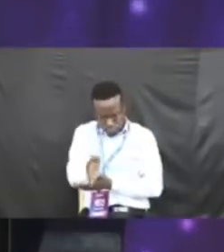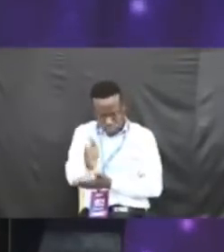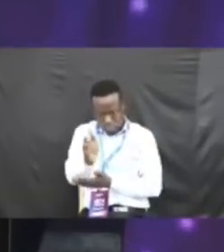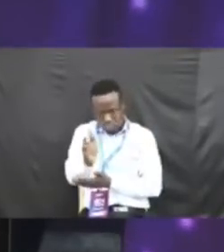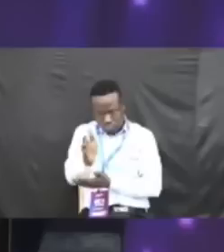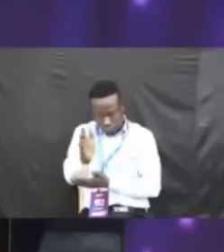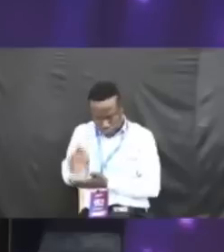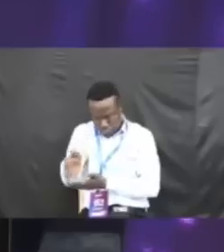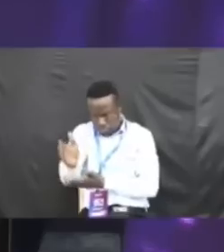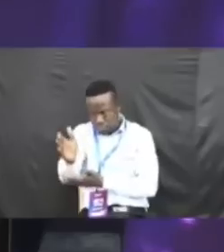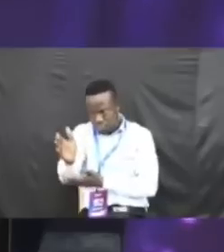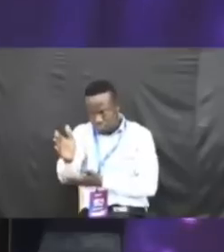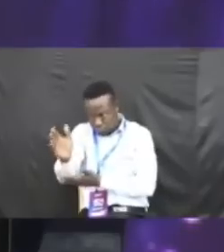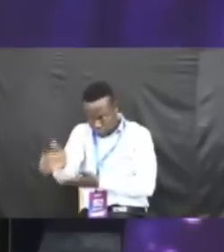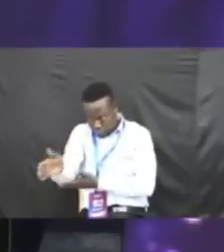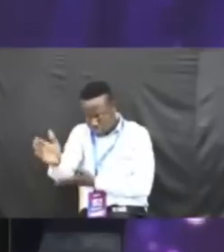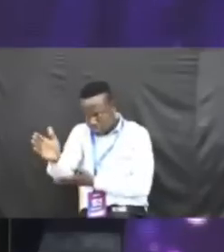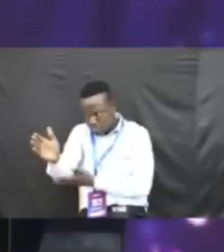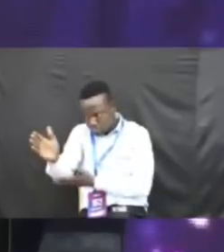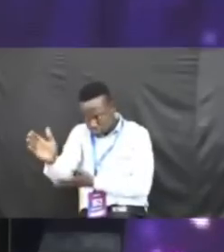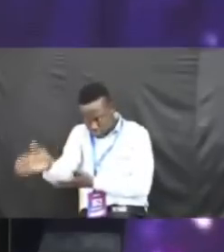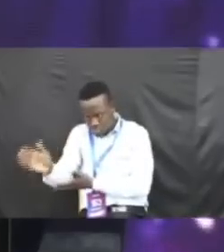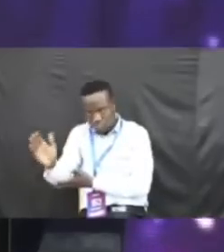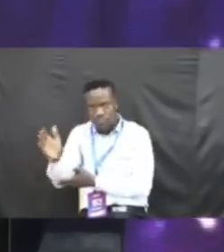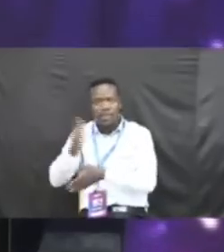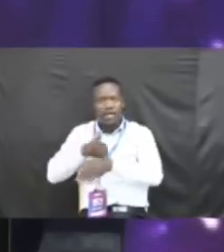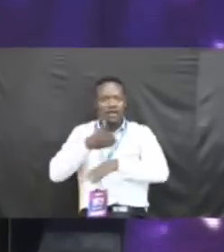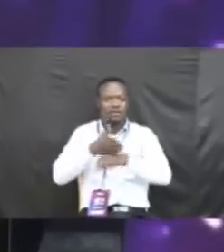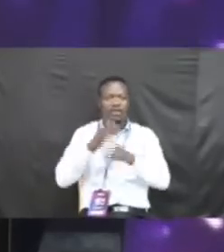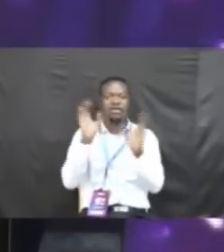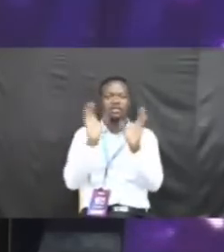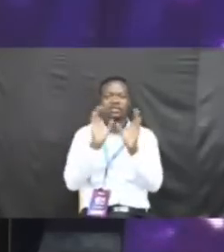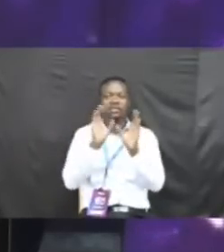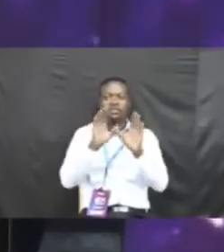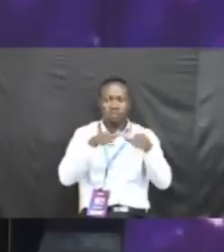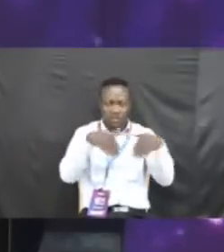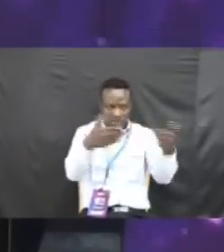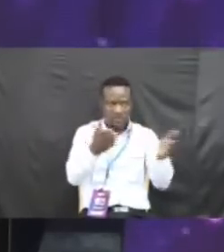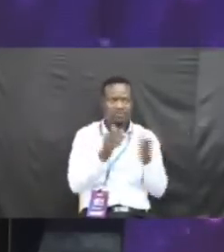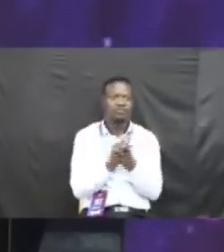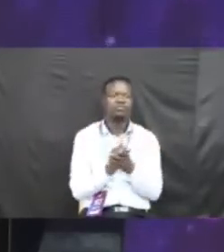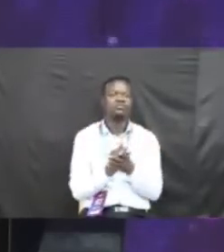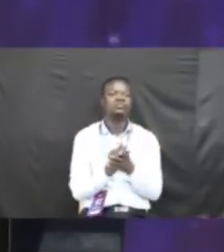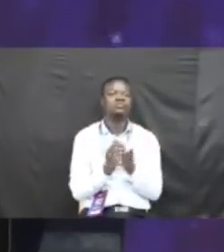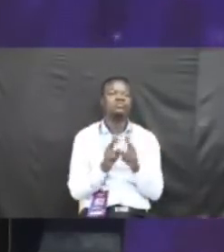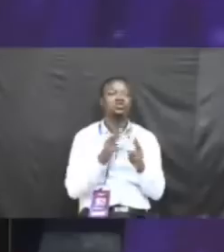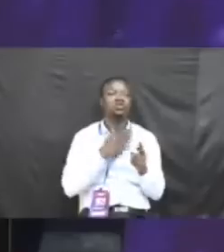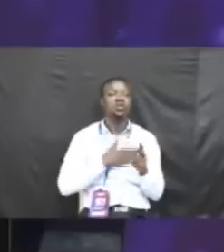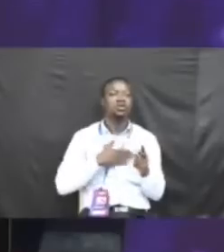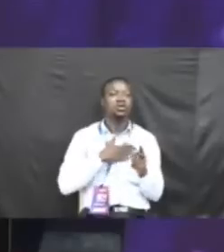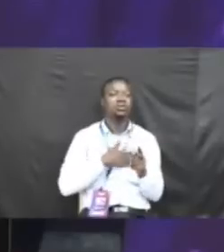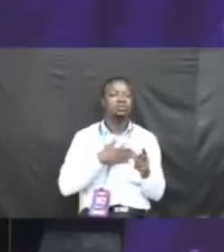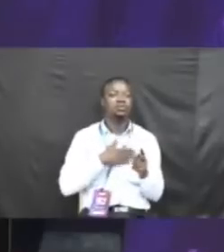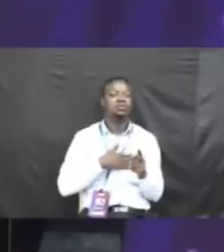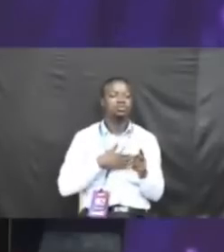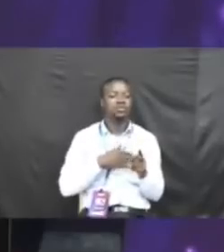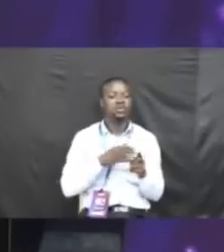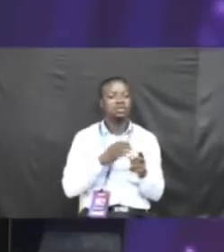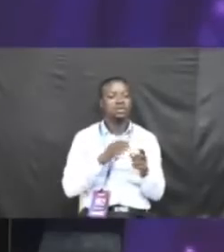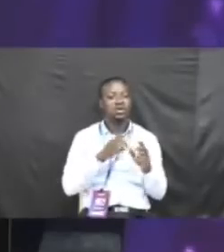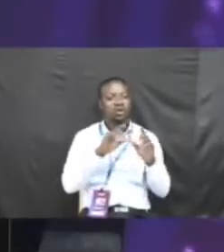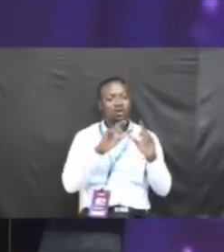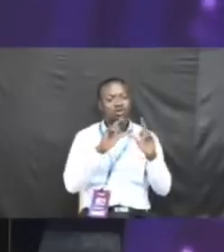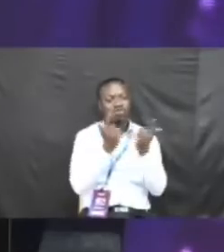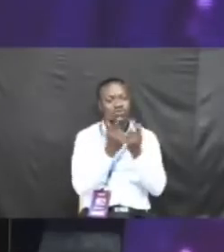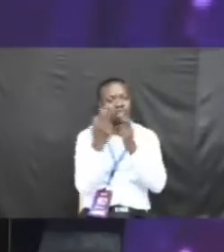certificate will be given to you. So the secretariat please come up to the end of the staircase and then